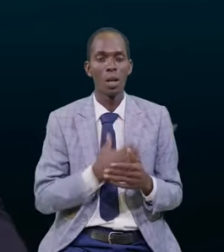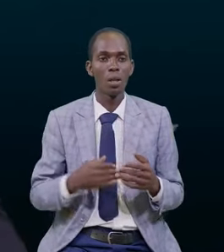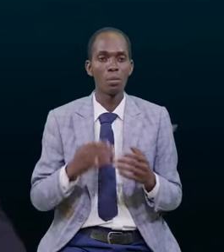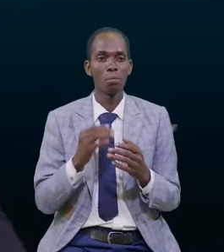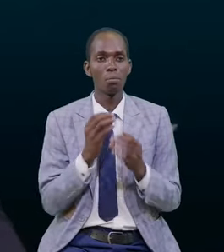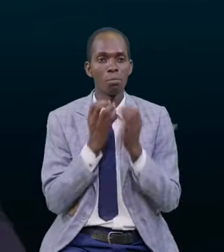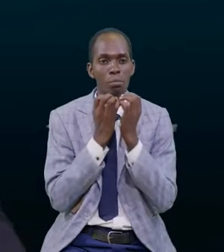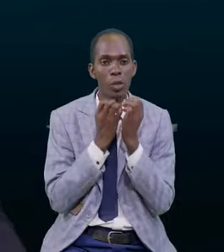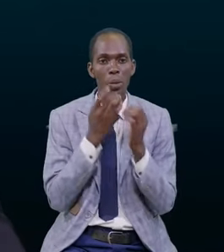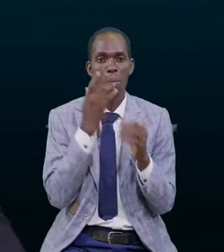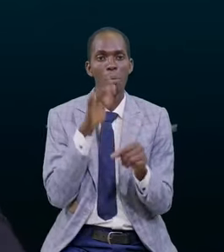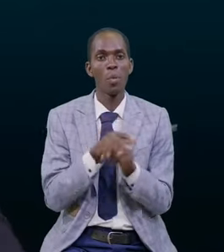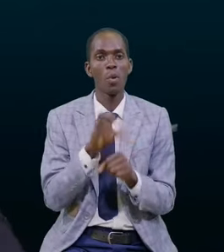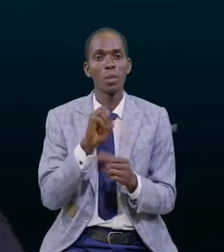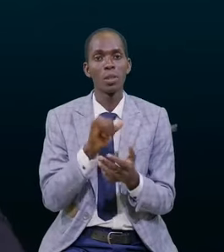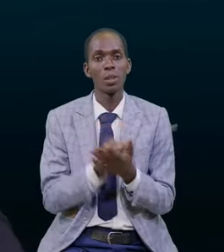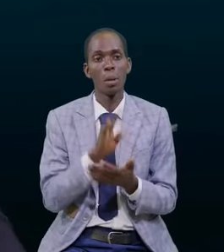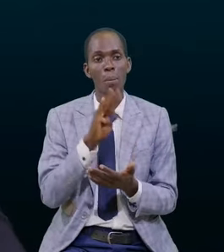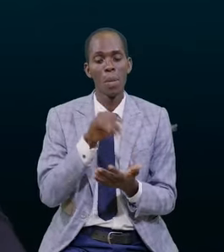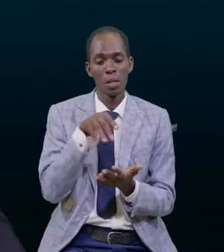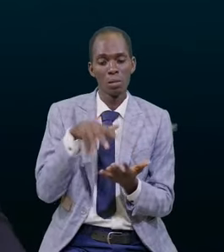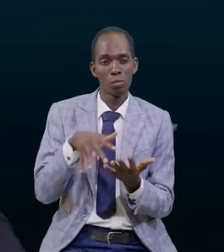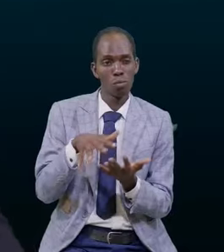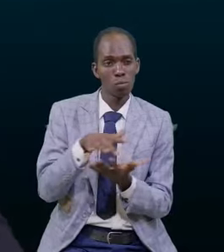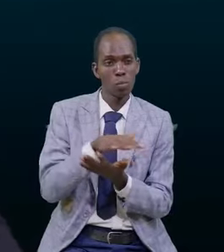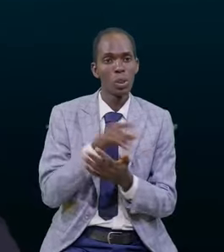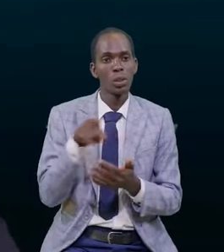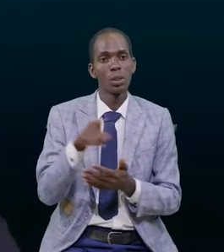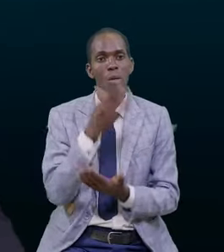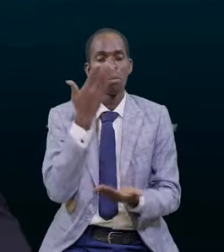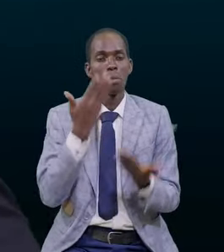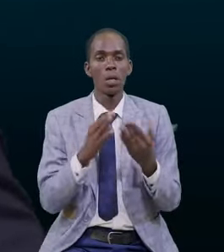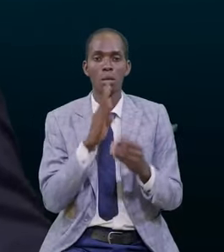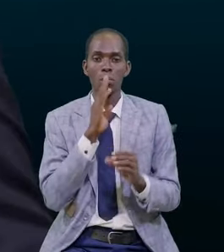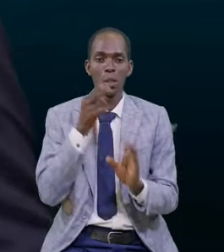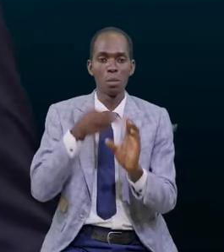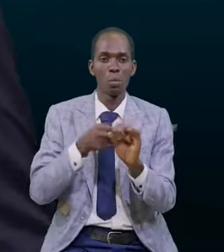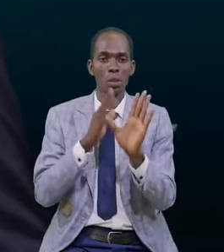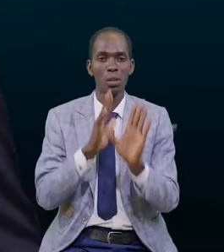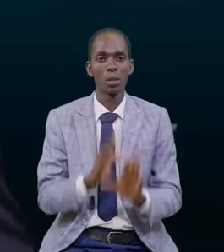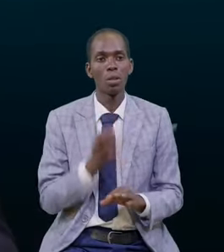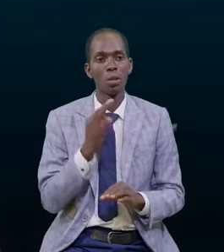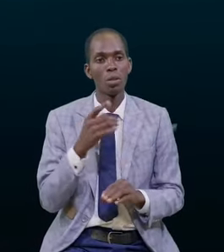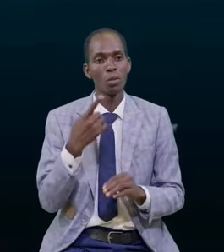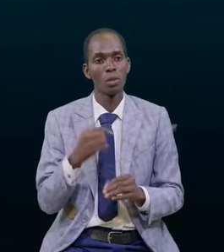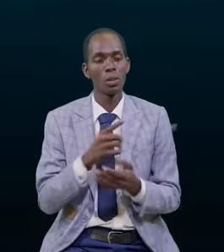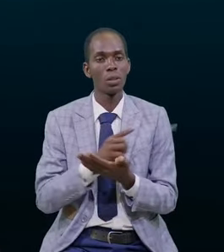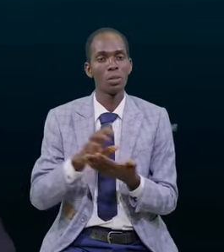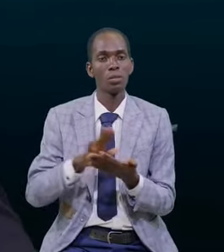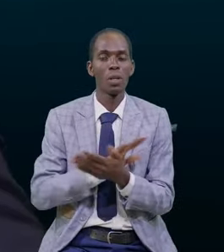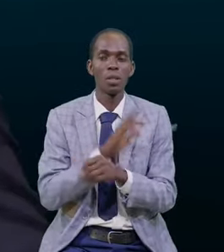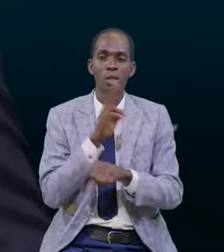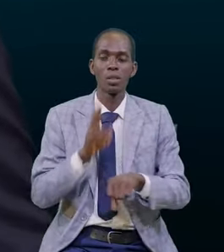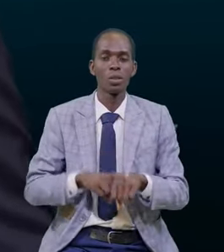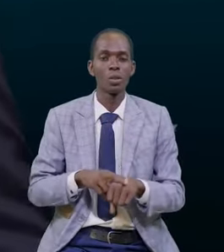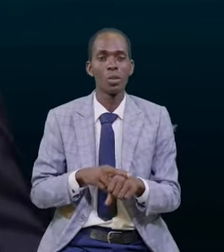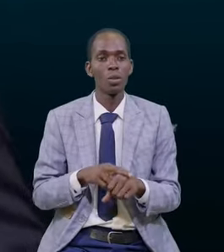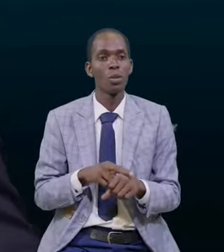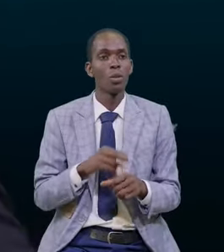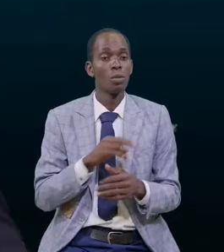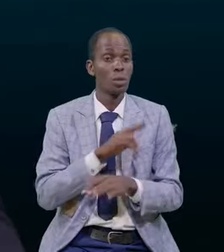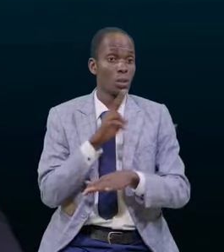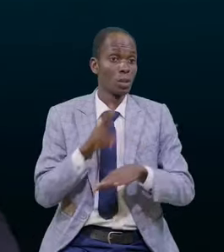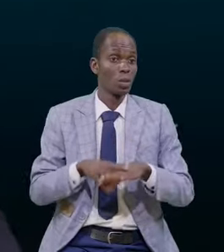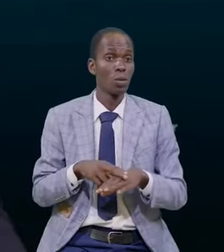this you might be partakers of the divine nature what a glorious thing that when we come to the Lord and we are